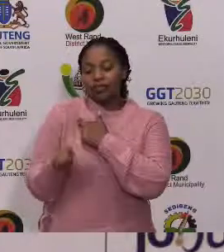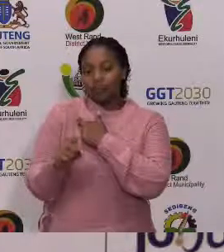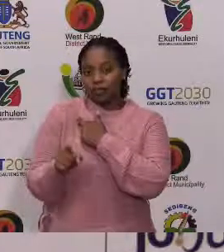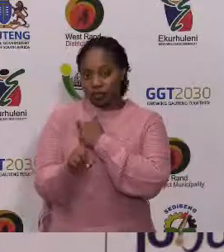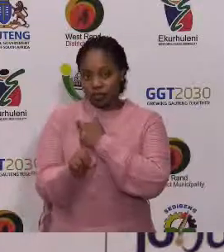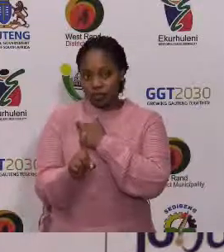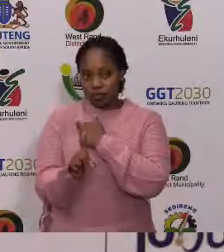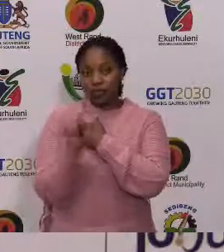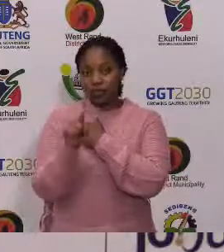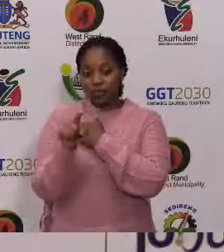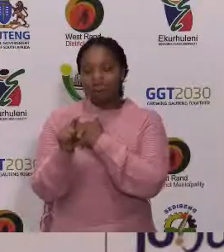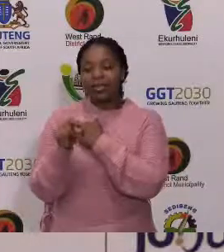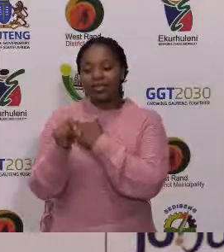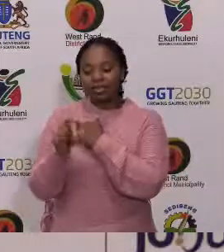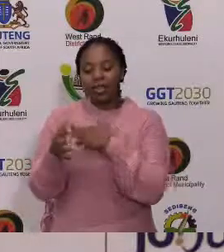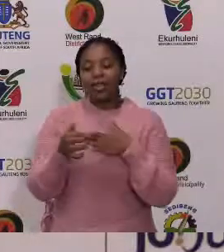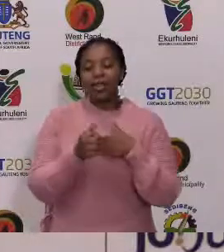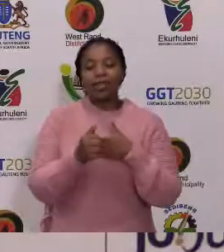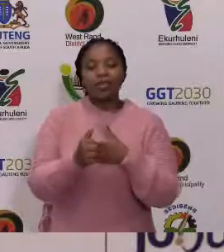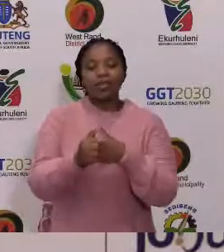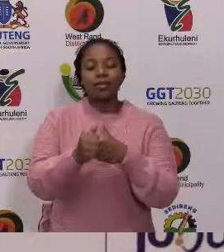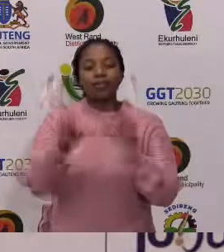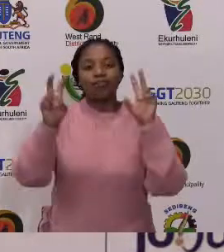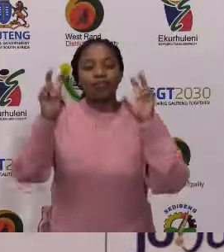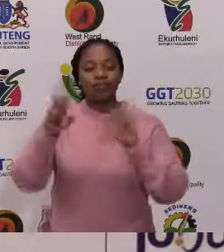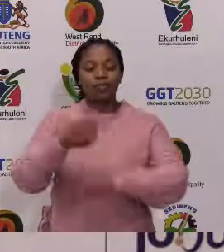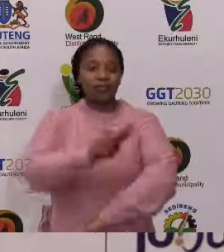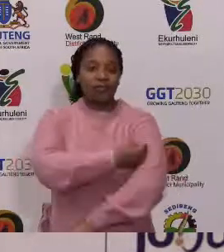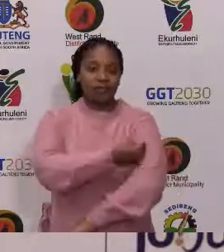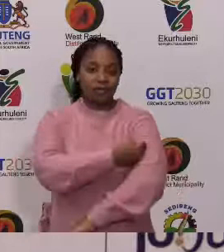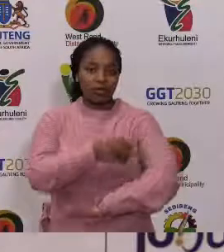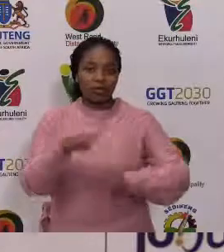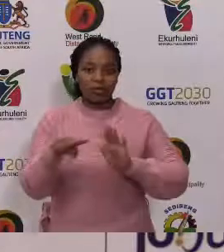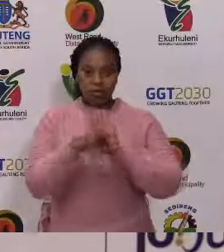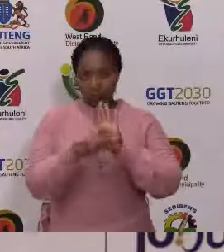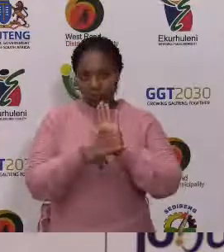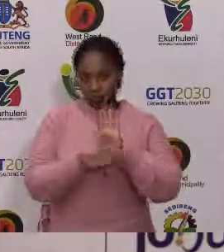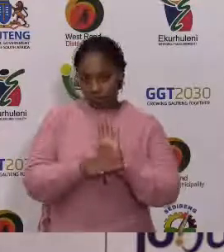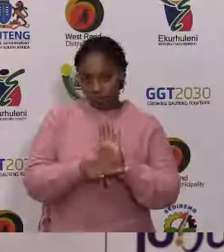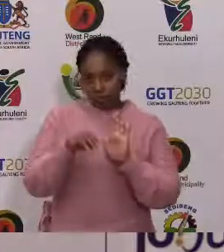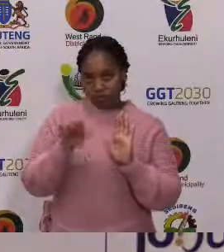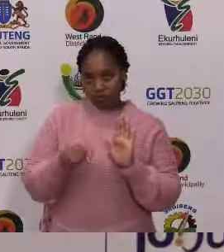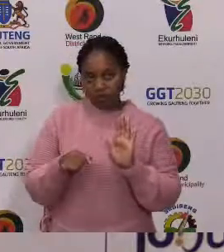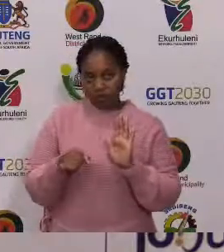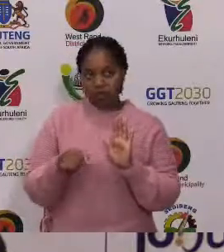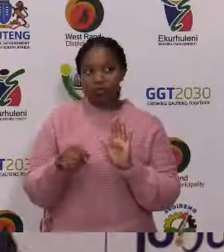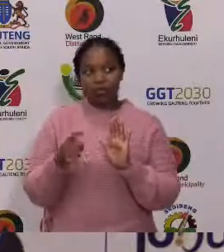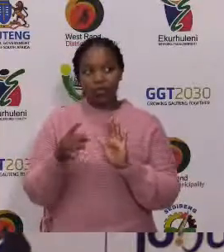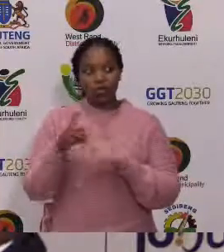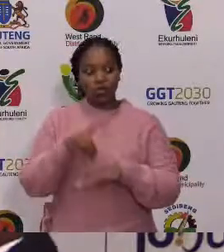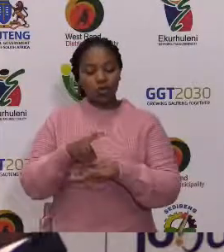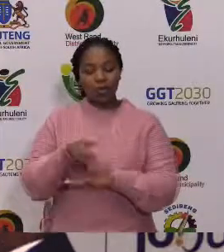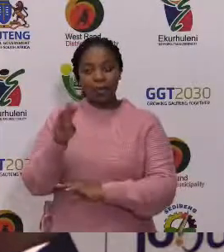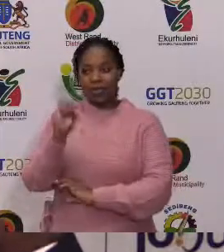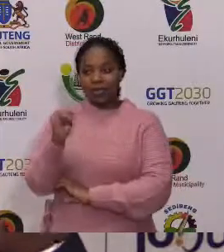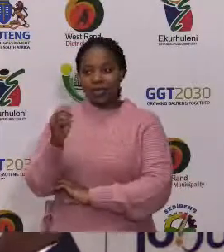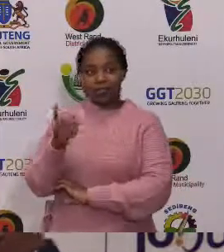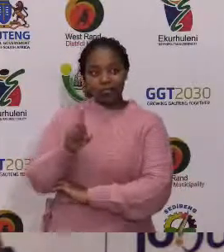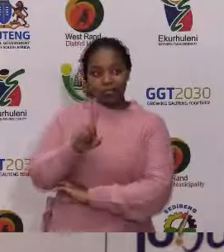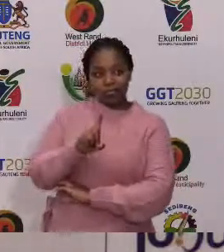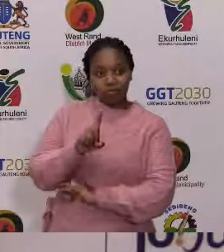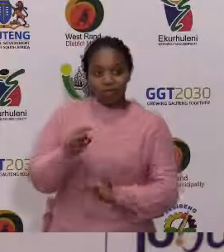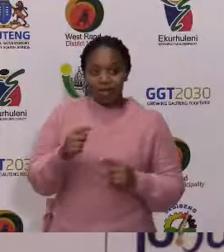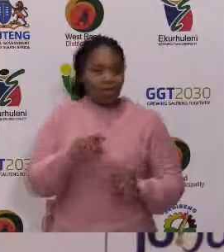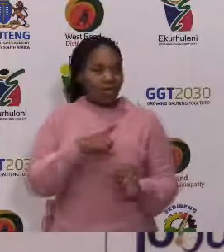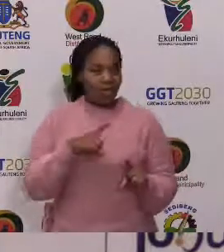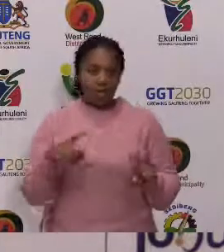she's driving the vaccine rollout plan in the, Dr. Maseko, you can't be too